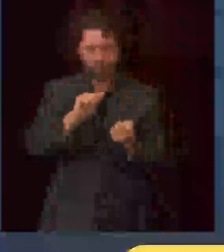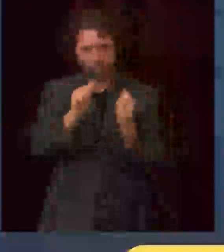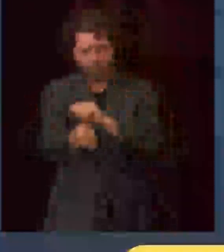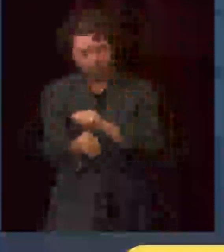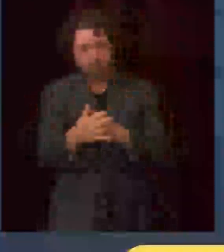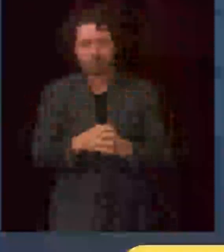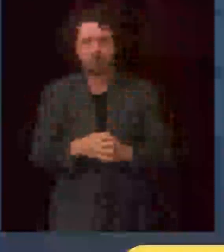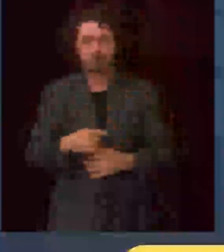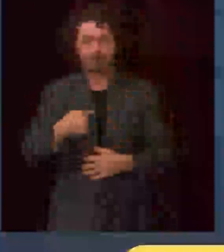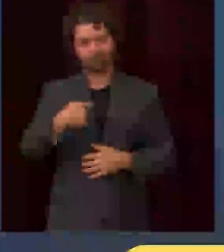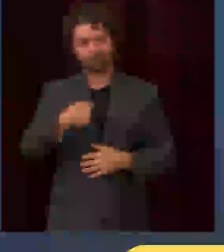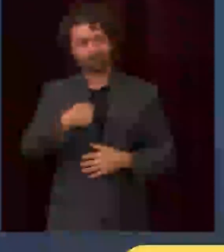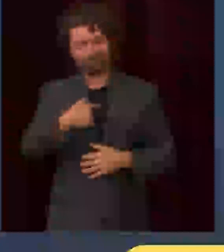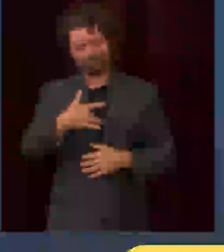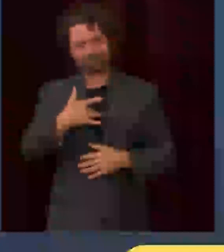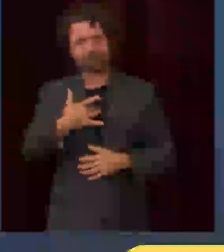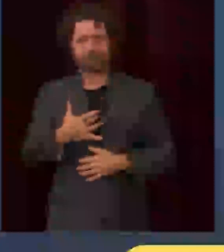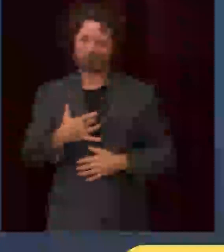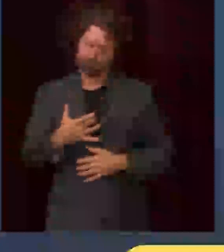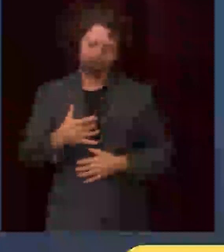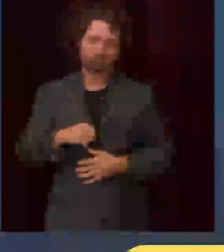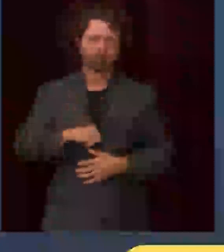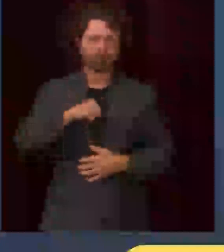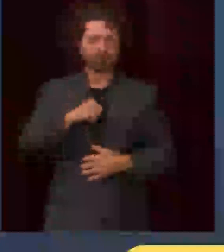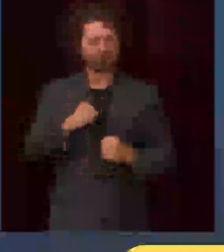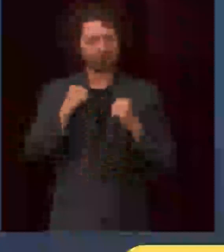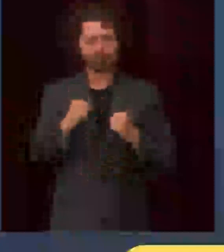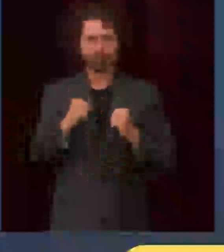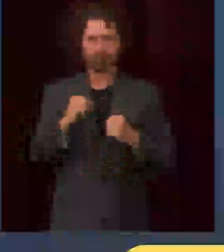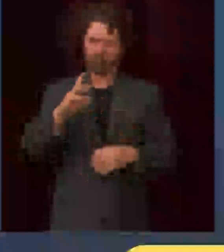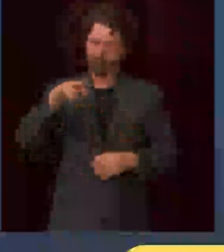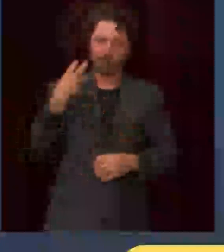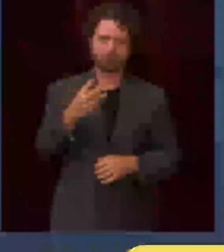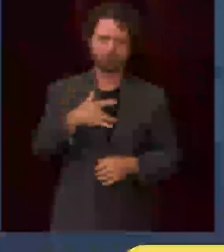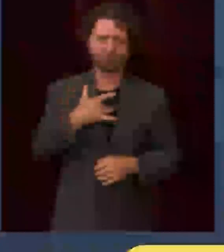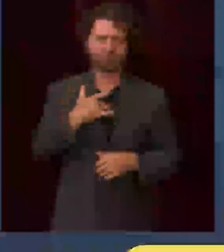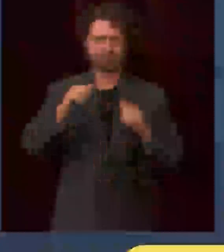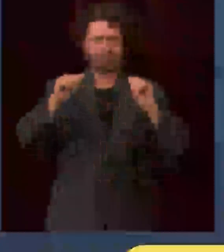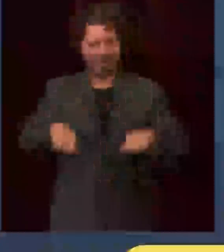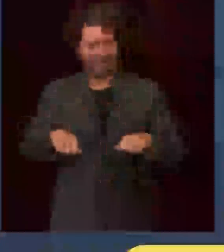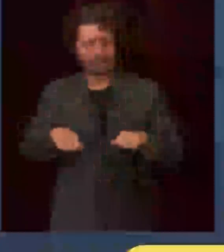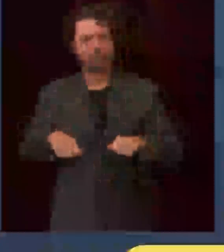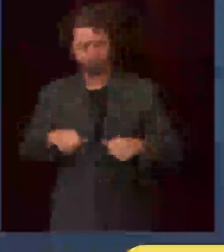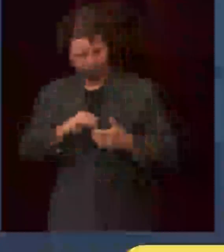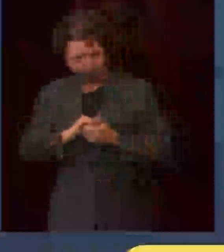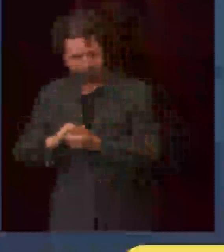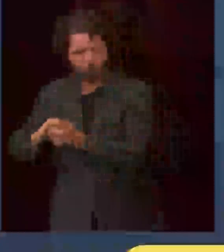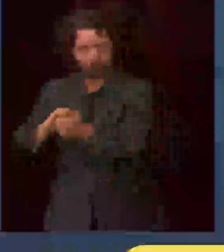doing, and looking forward to the next steps after these. So with that, please wash your hands.